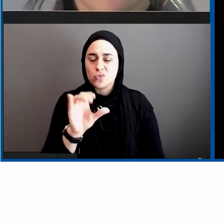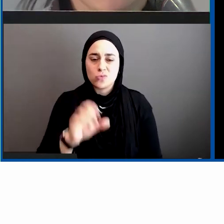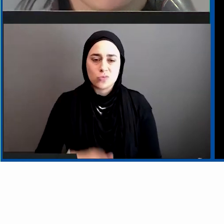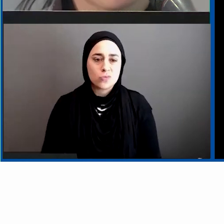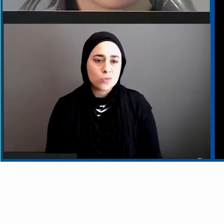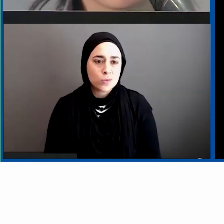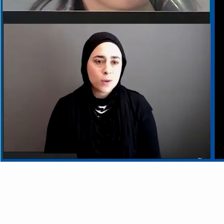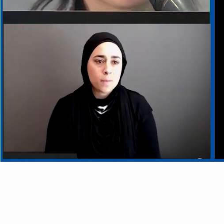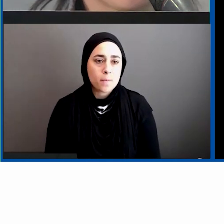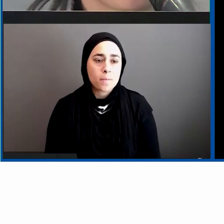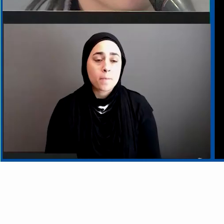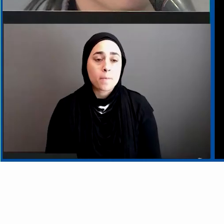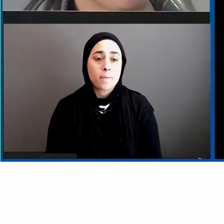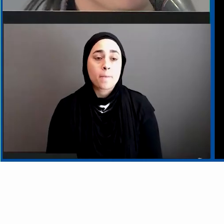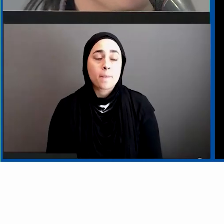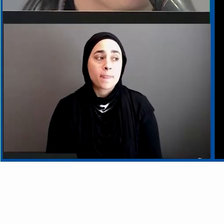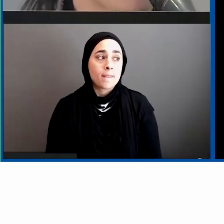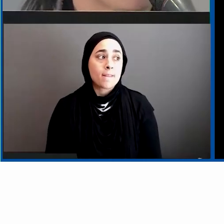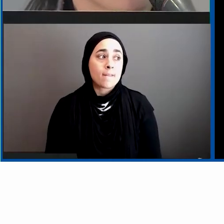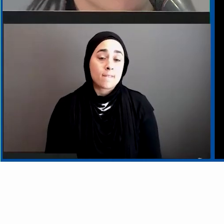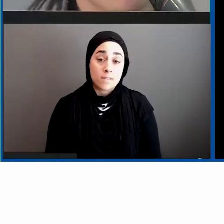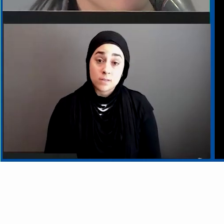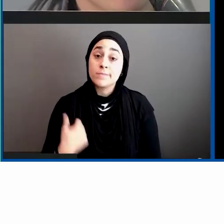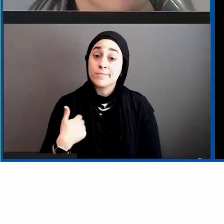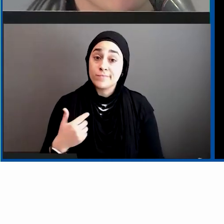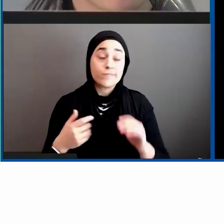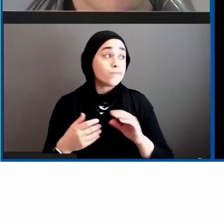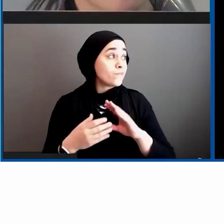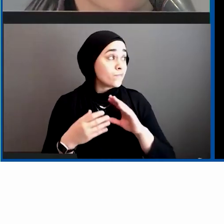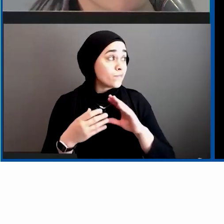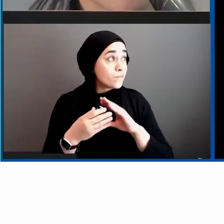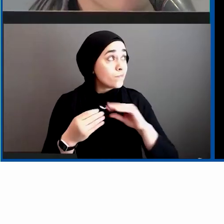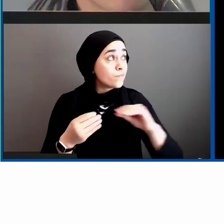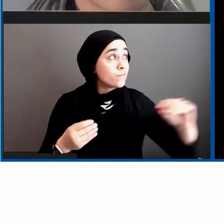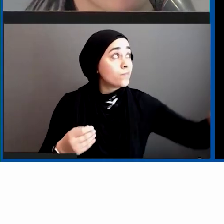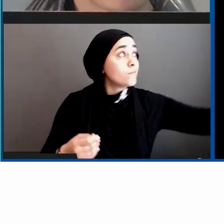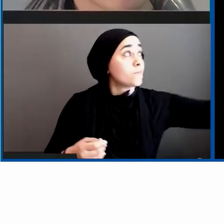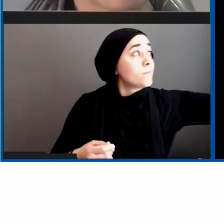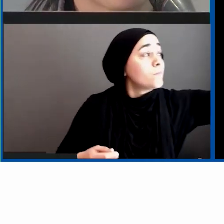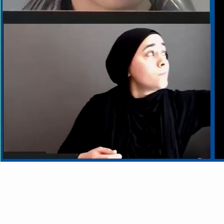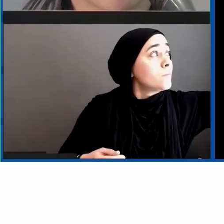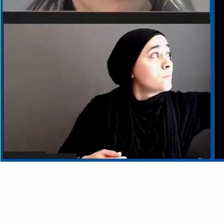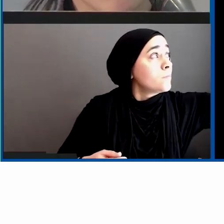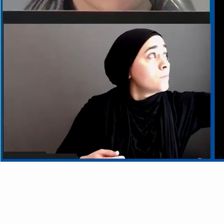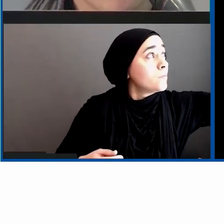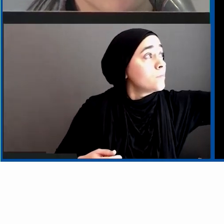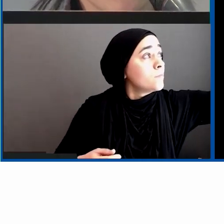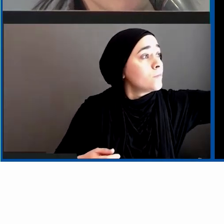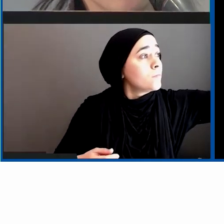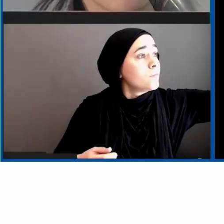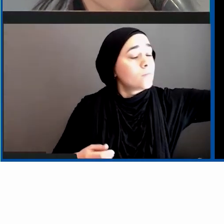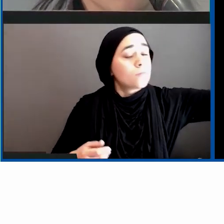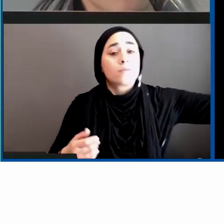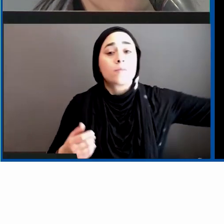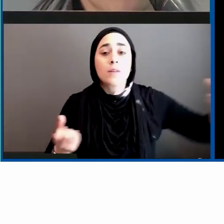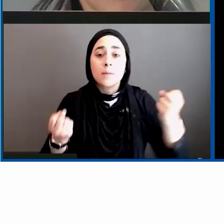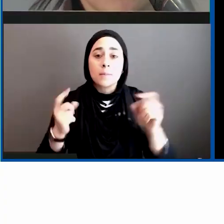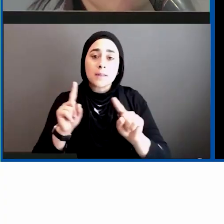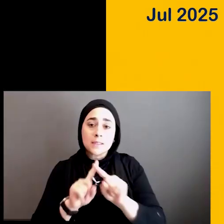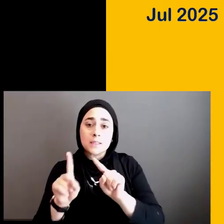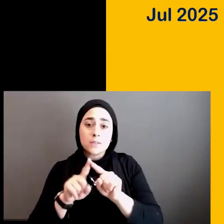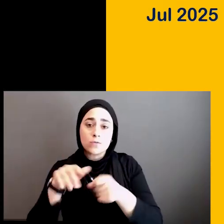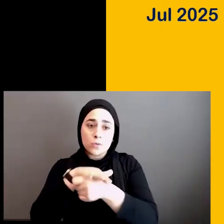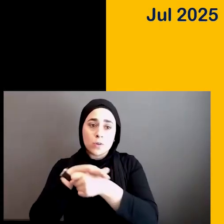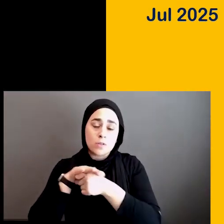So very quickly, you can see I said that we practice lots of different areas of law. That's a little bit of a breakdown from last year. You'll see there